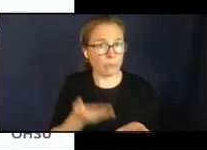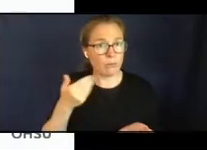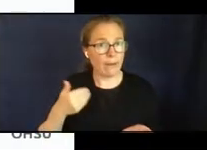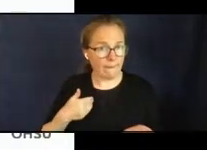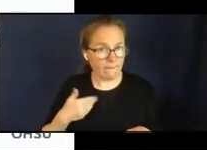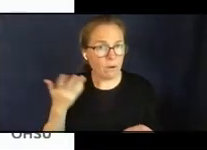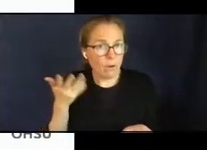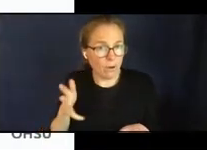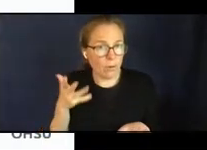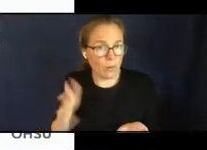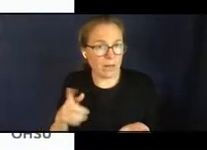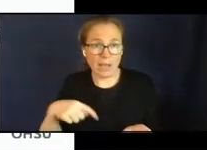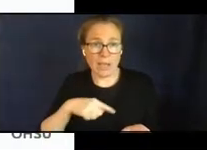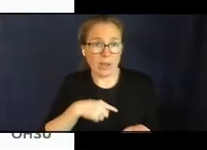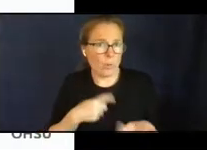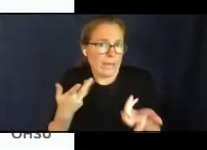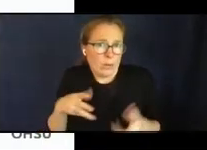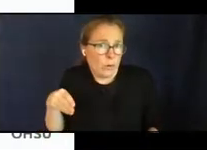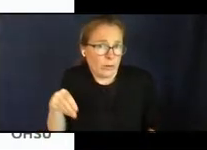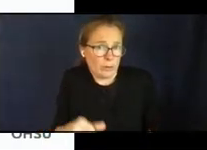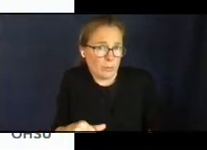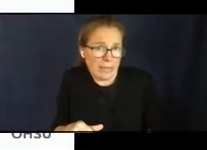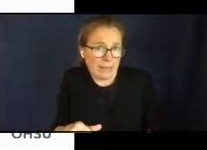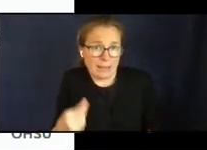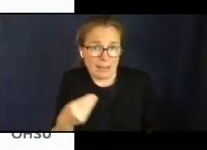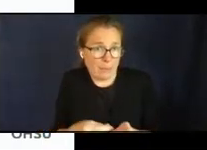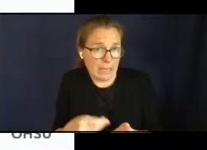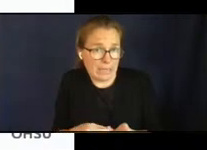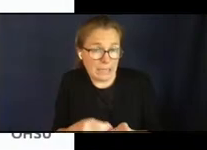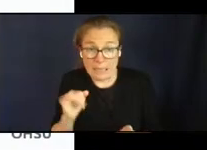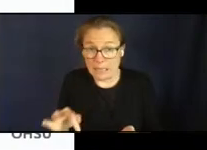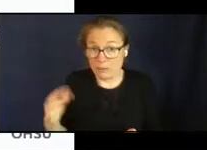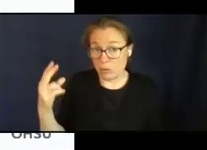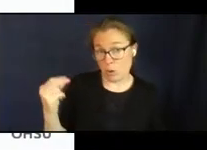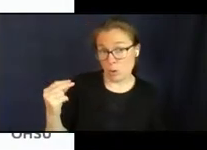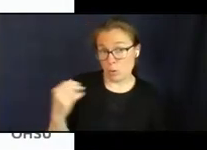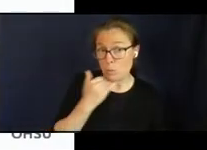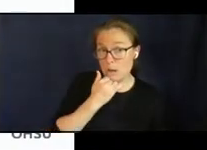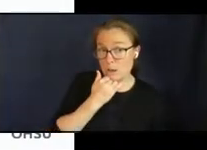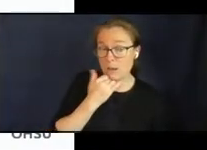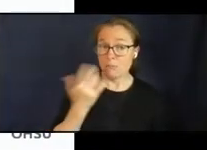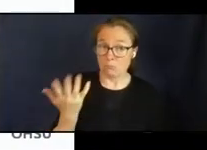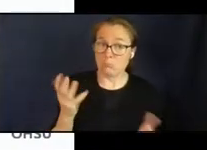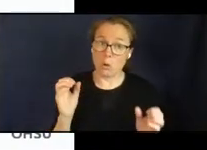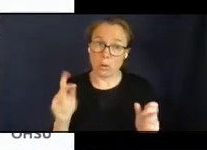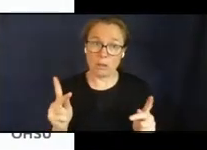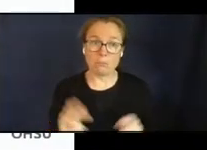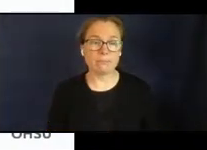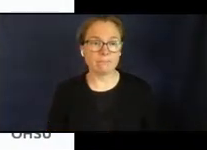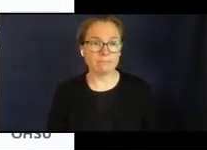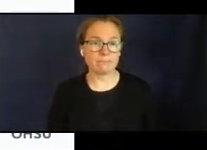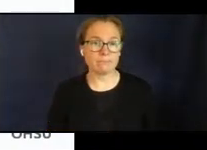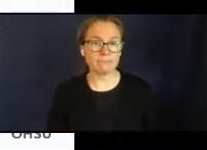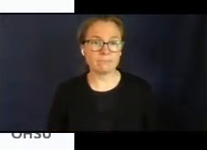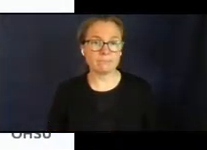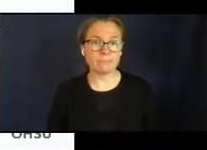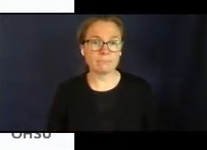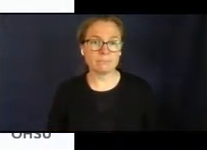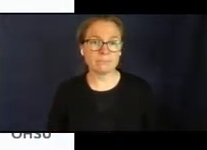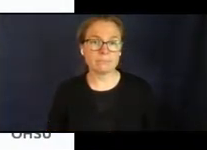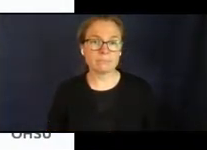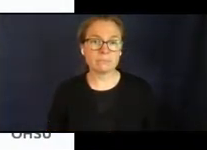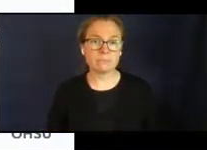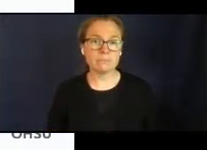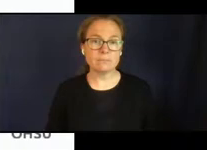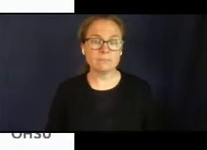just didn't want to spend the money. So if that's not the case, then I appreciate I would say that